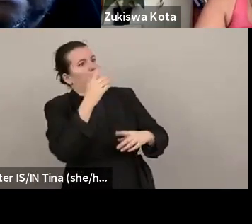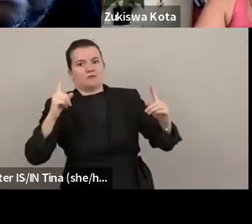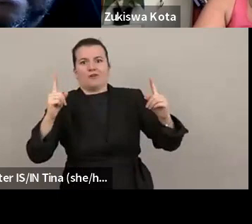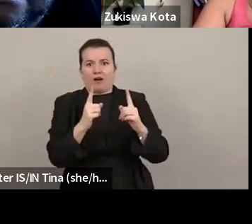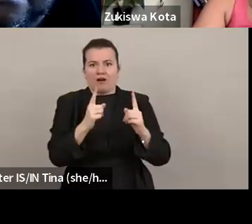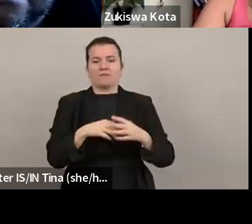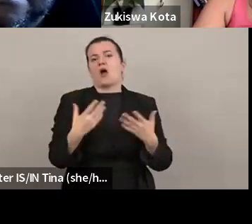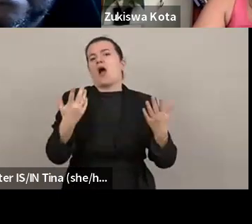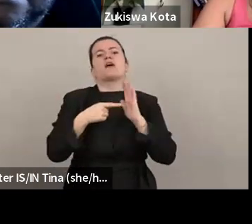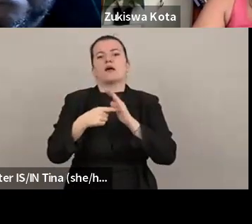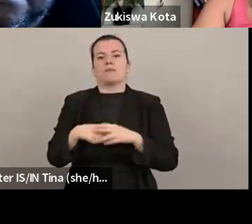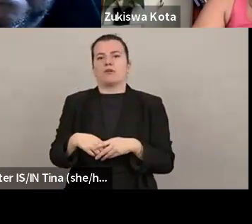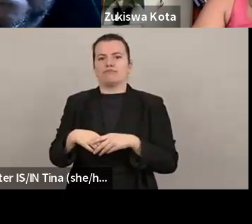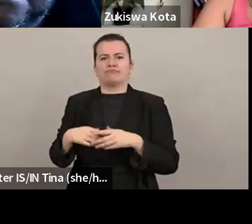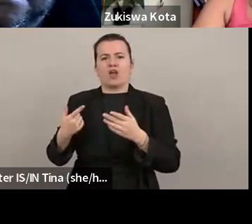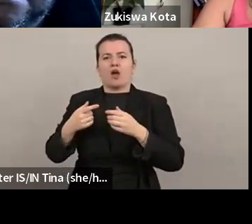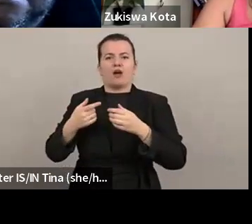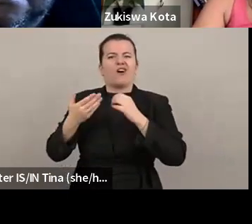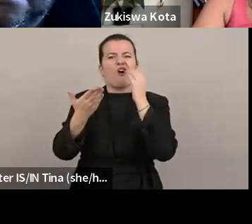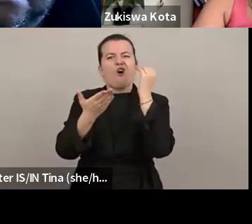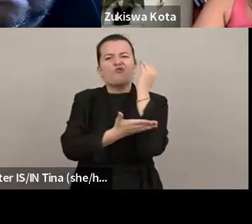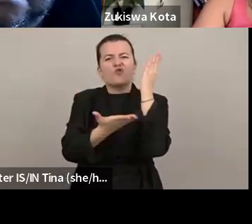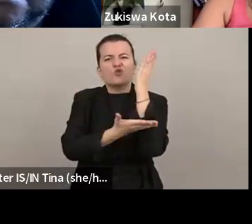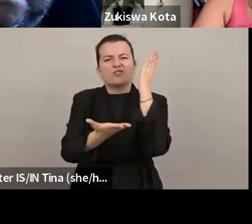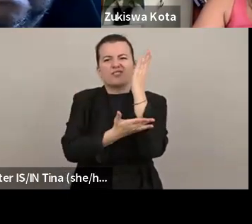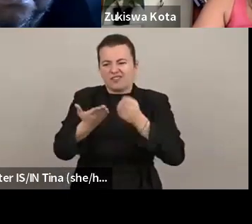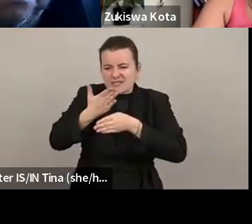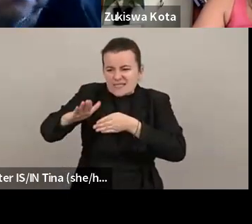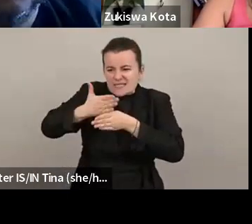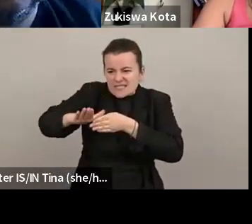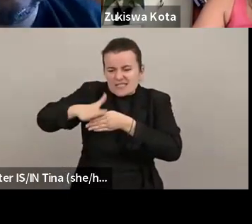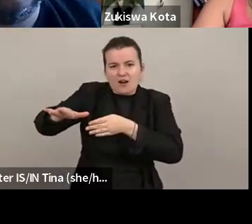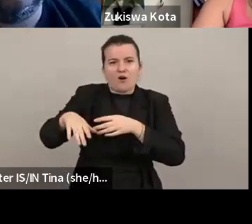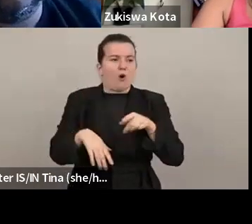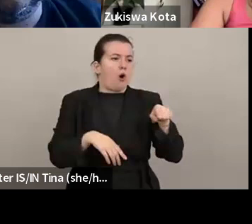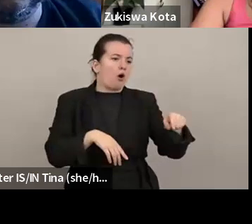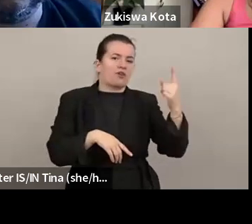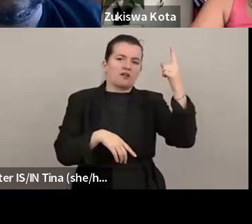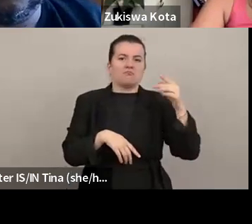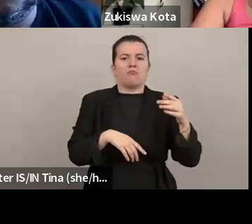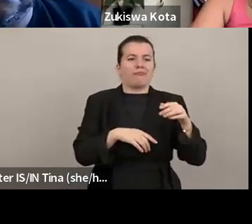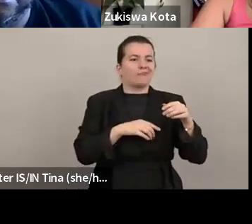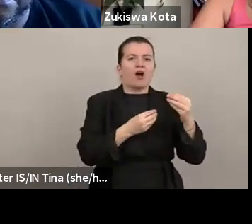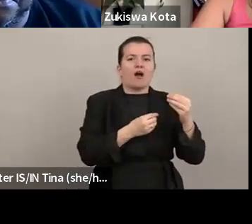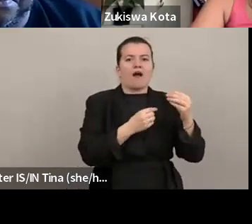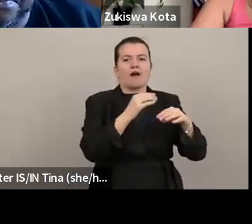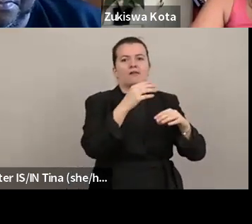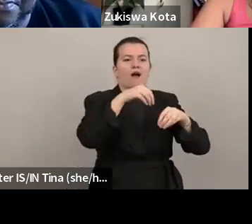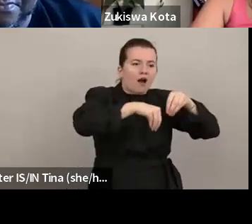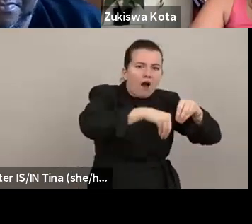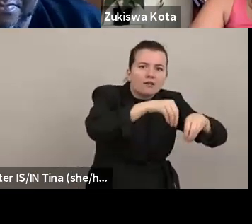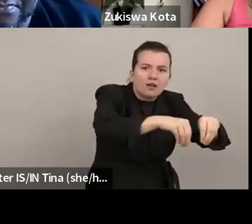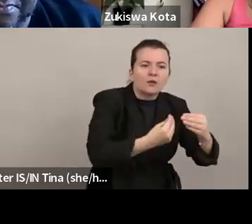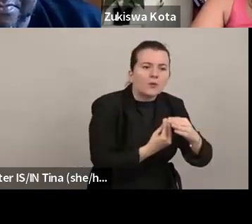carpenter or a gardener here, and you have an architect or an IT guy, and they have a coffee together,